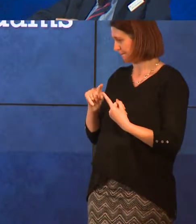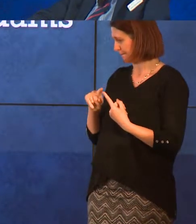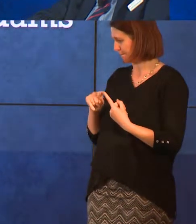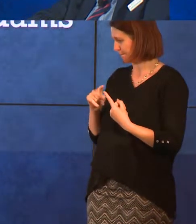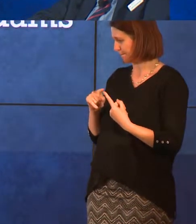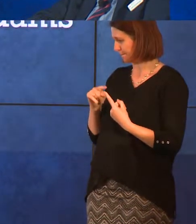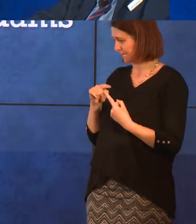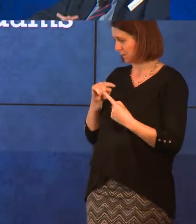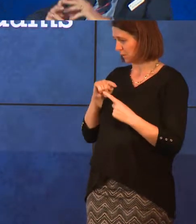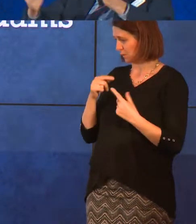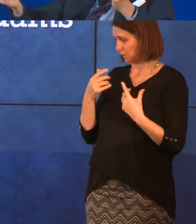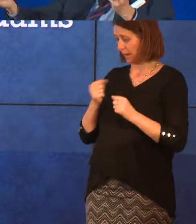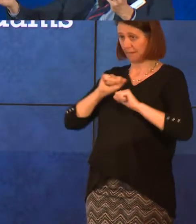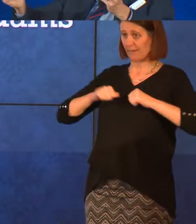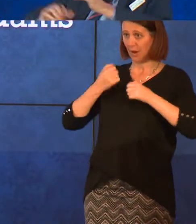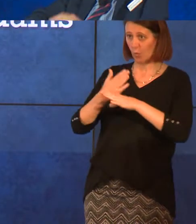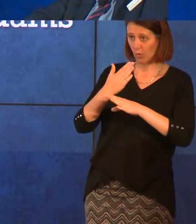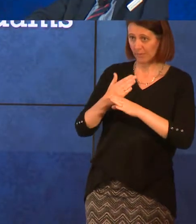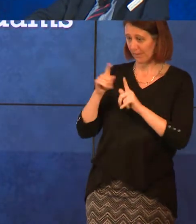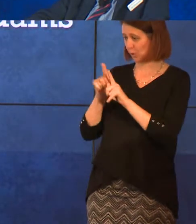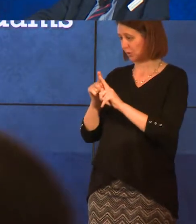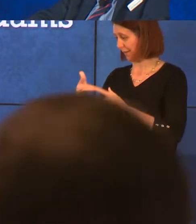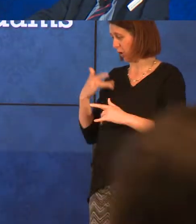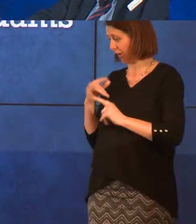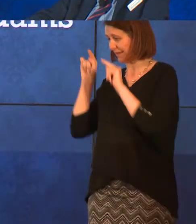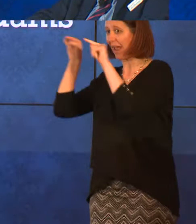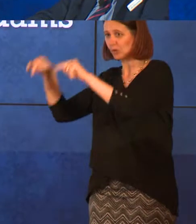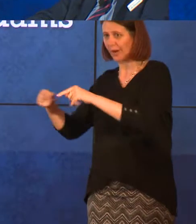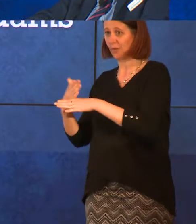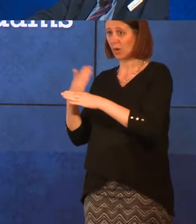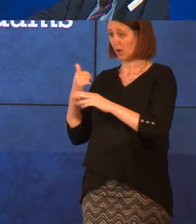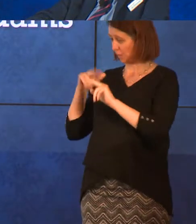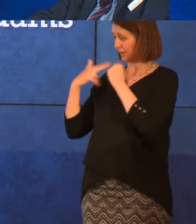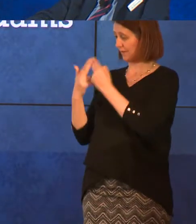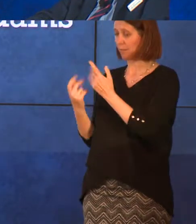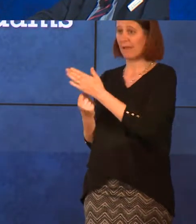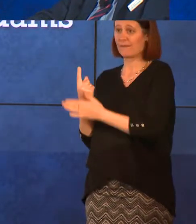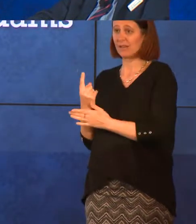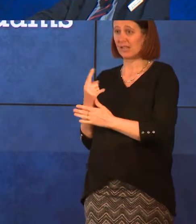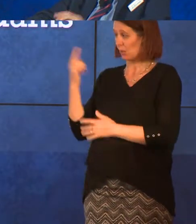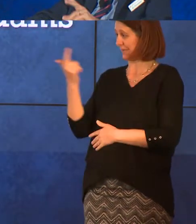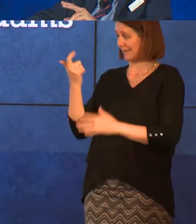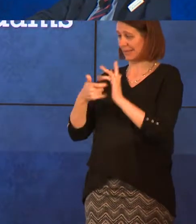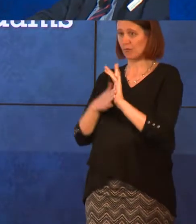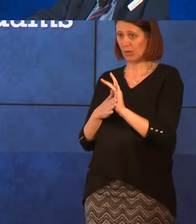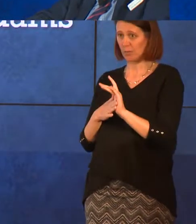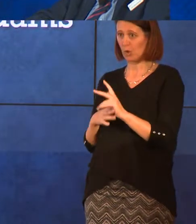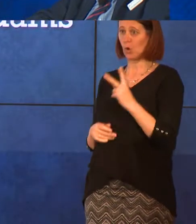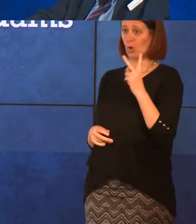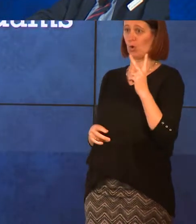we have our work, and we also have our lives outside of work. I was at a family function the other day. There were 17 people in the room, 2 of whom